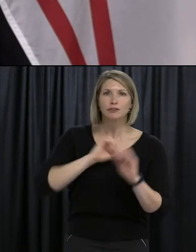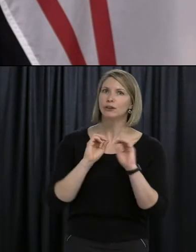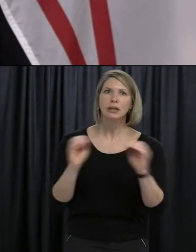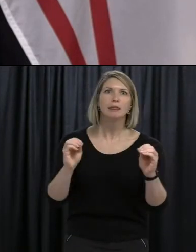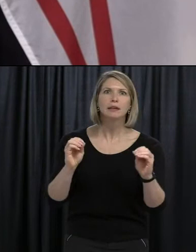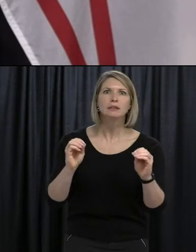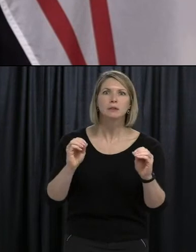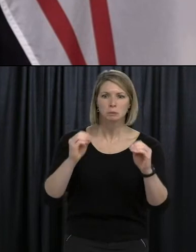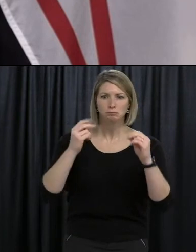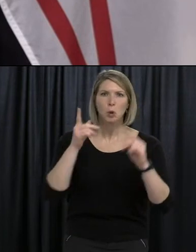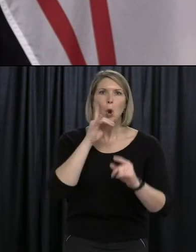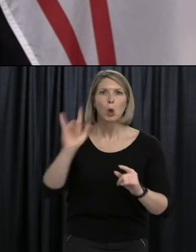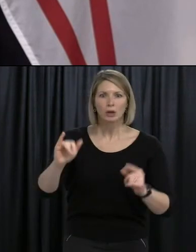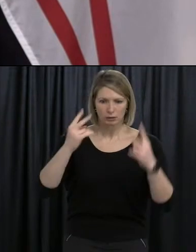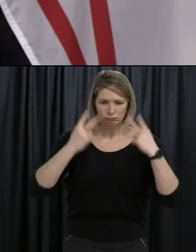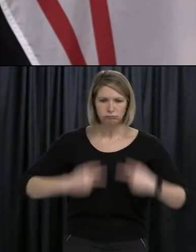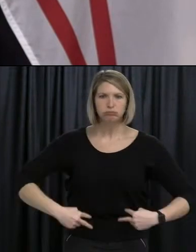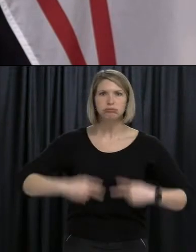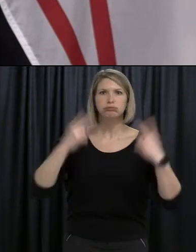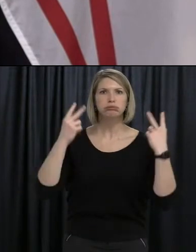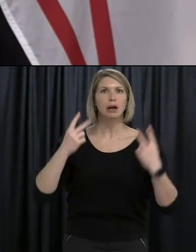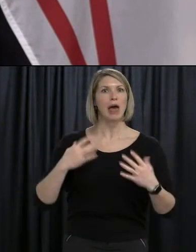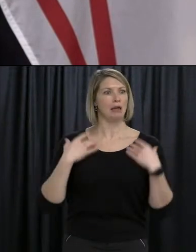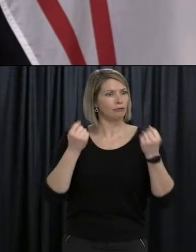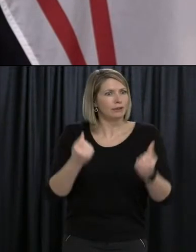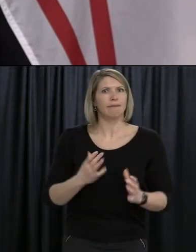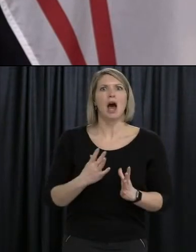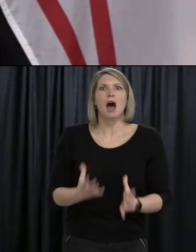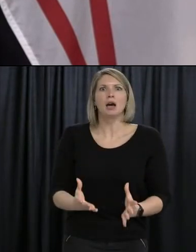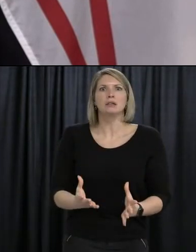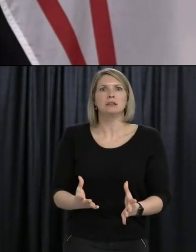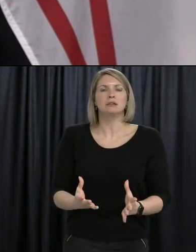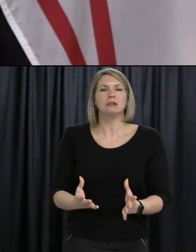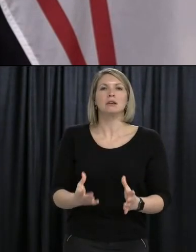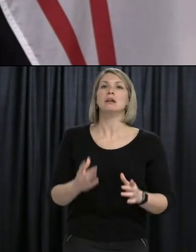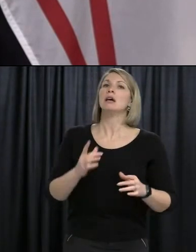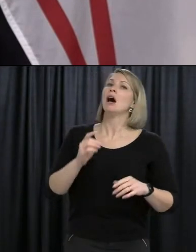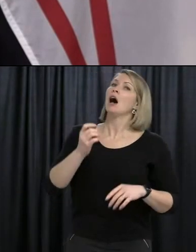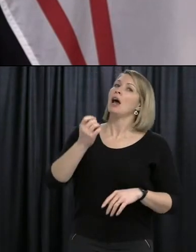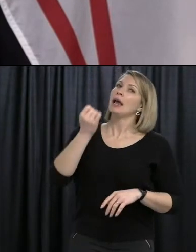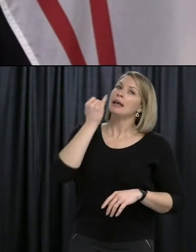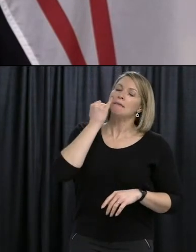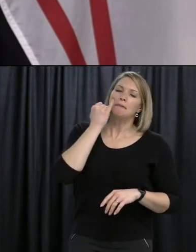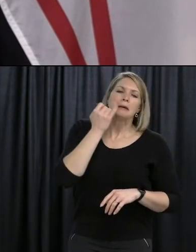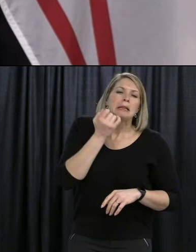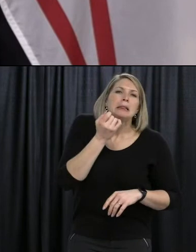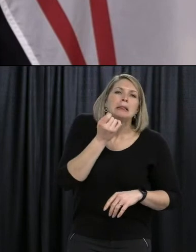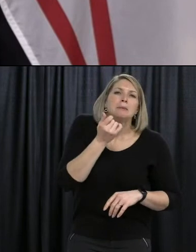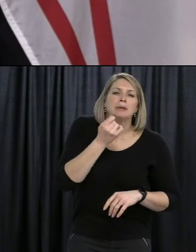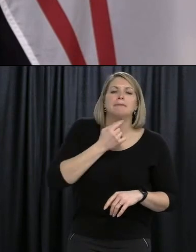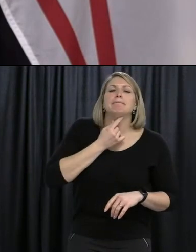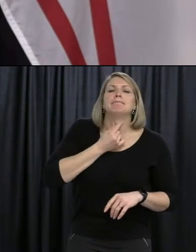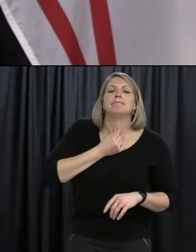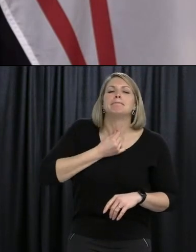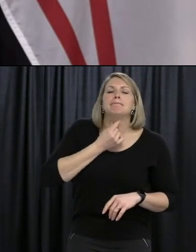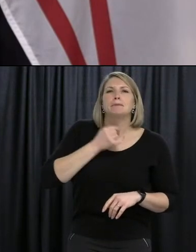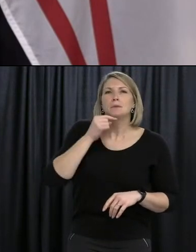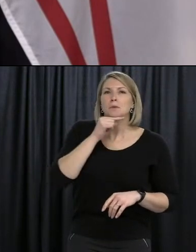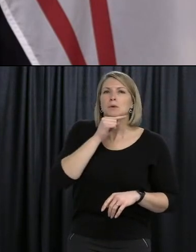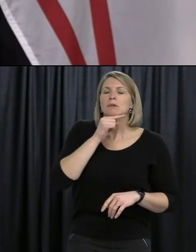are amending our testing criteria. If you have only one symptom, even if mild, you must get